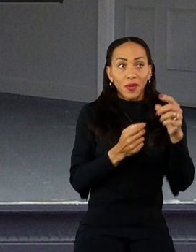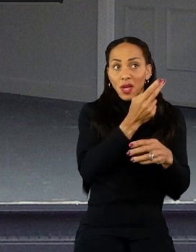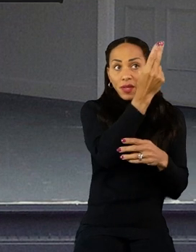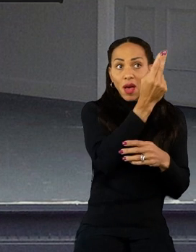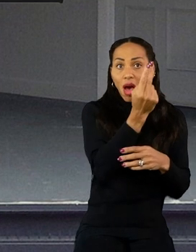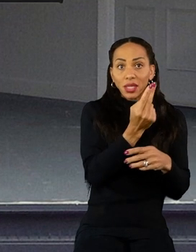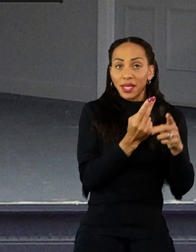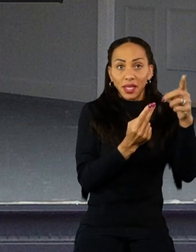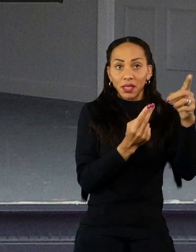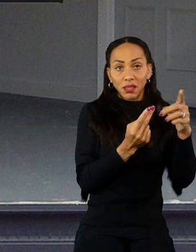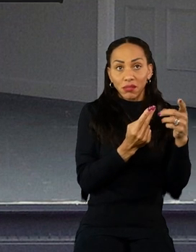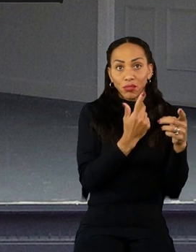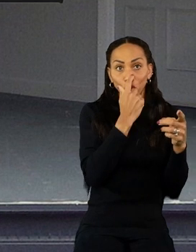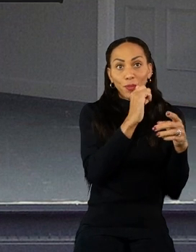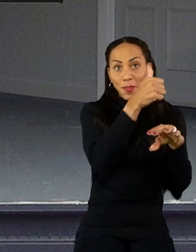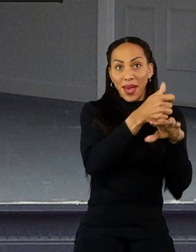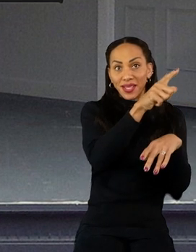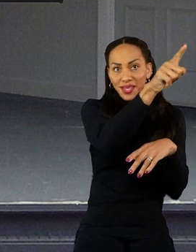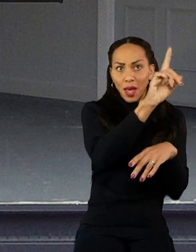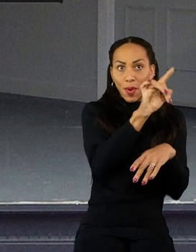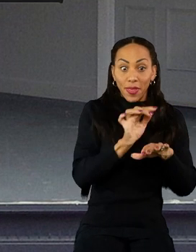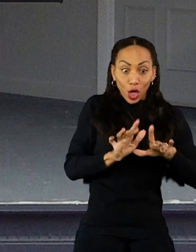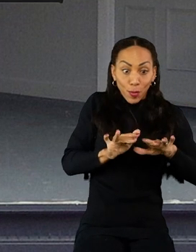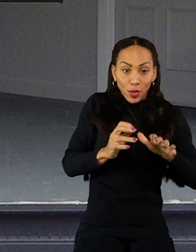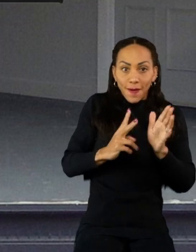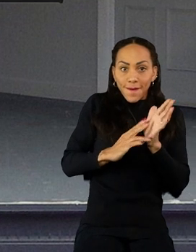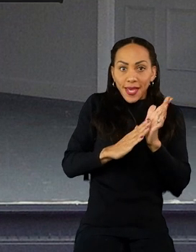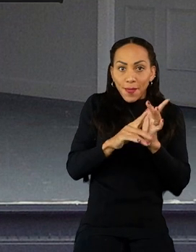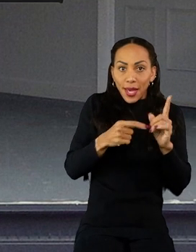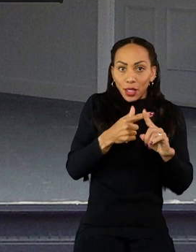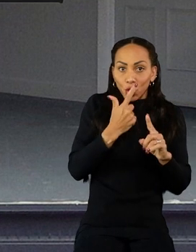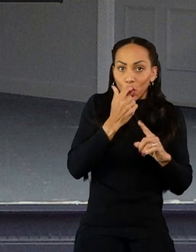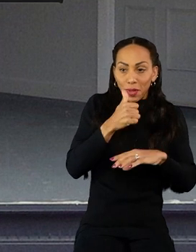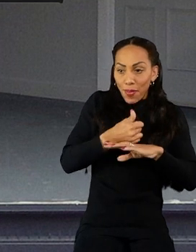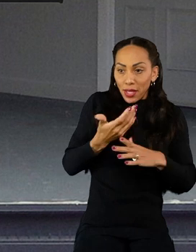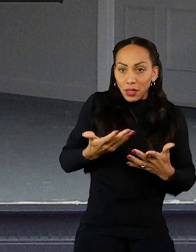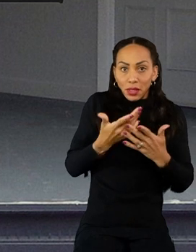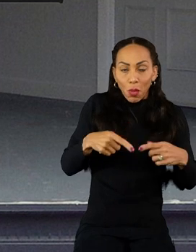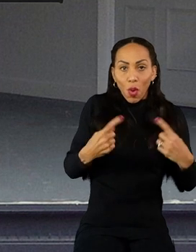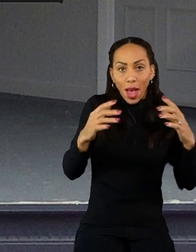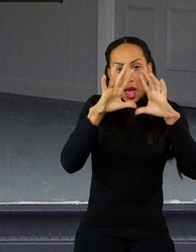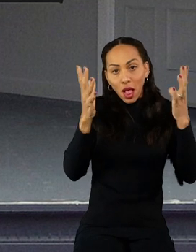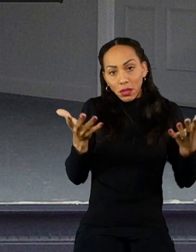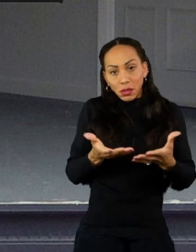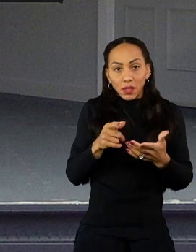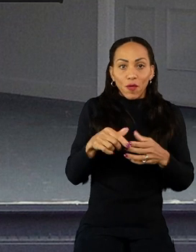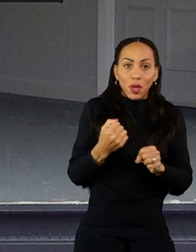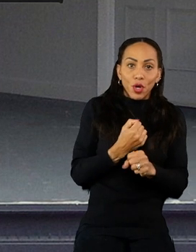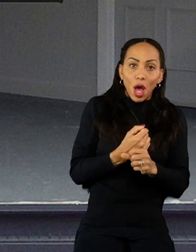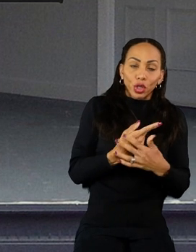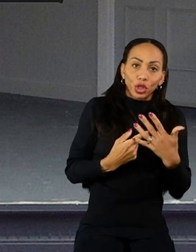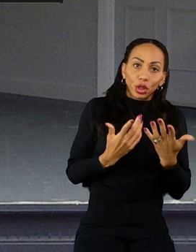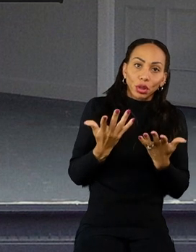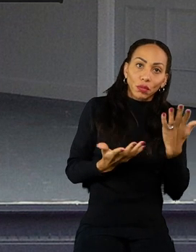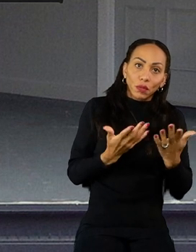the artist who's working on this narrative piece doesn't have to be. It could be in Hong Kong, but the computer, the actual vMix might be